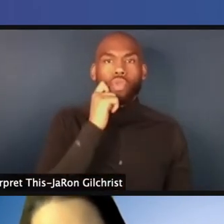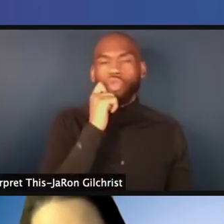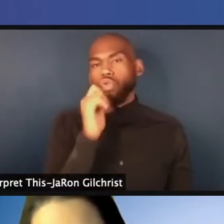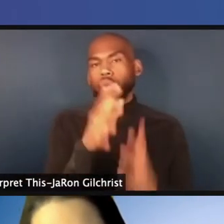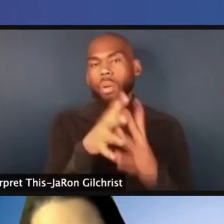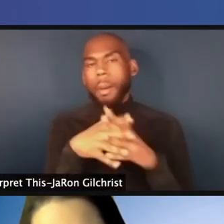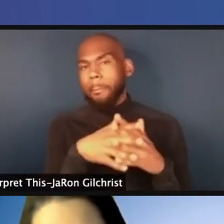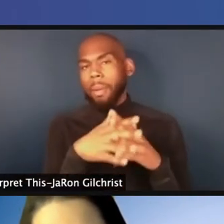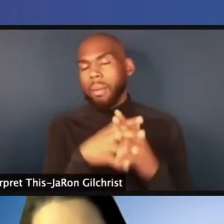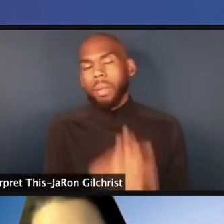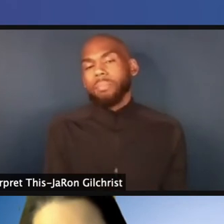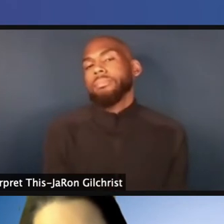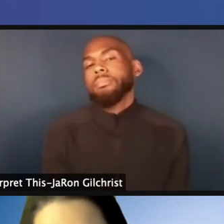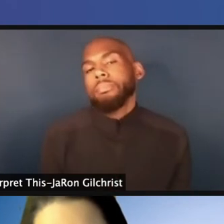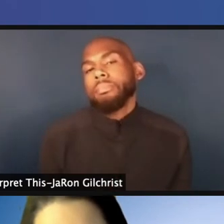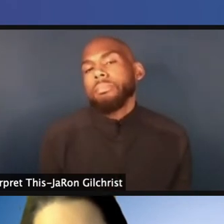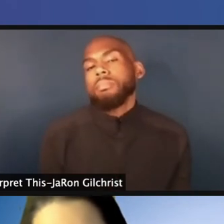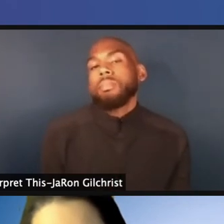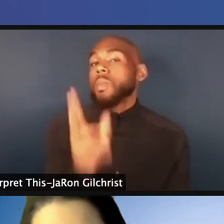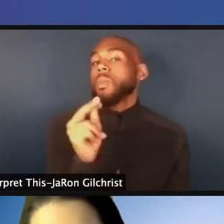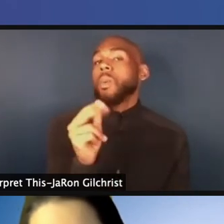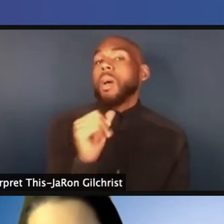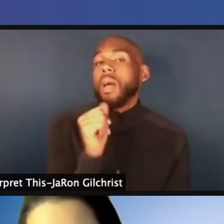not, I mean, I think we've,